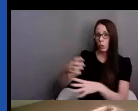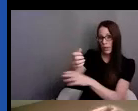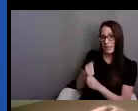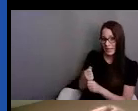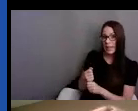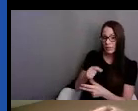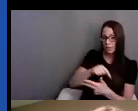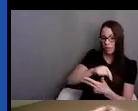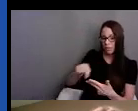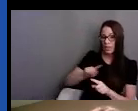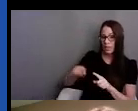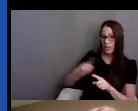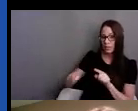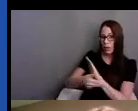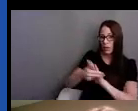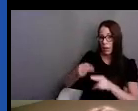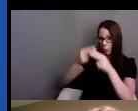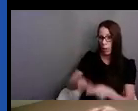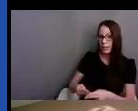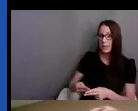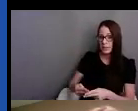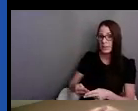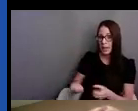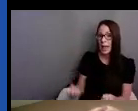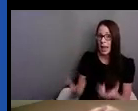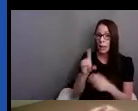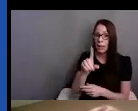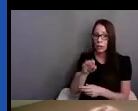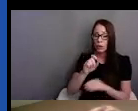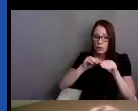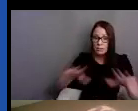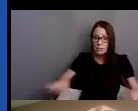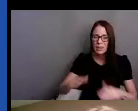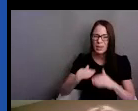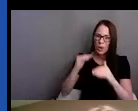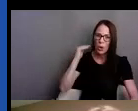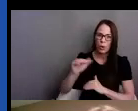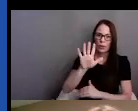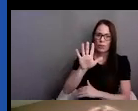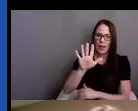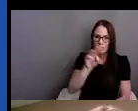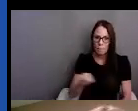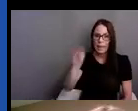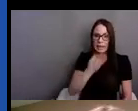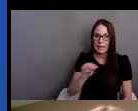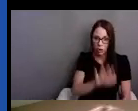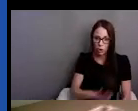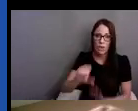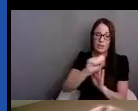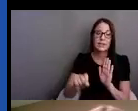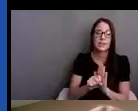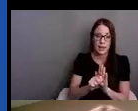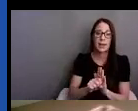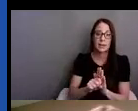I've mentioned, how many doses we've distributed. That's over 5 million doses distributed across the state. And then